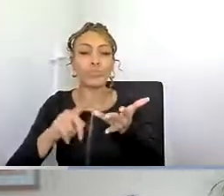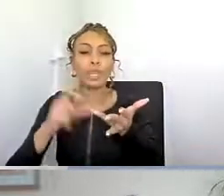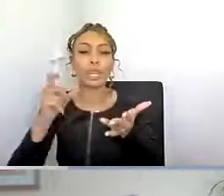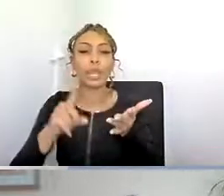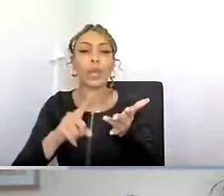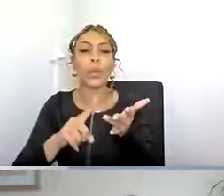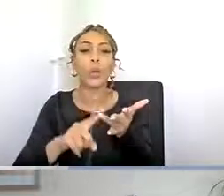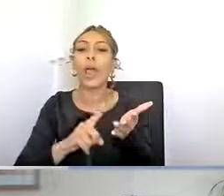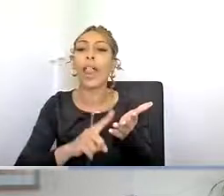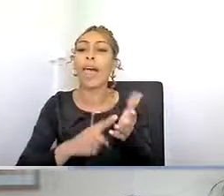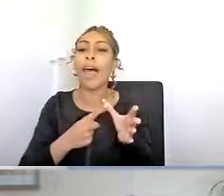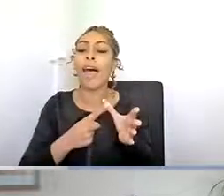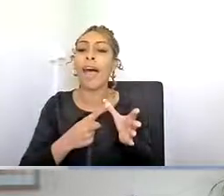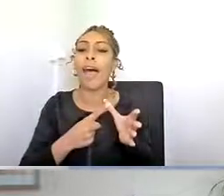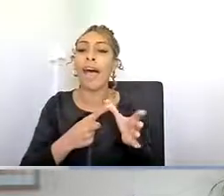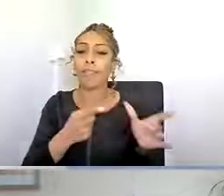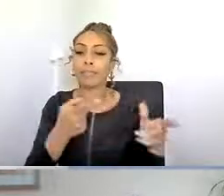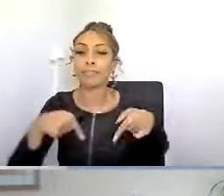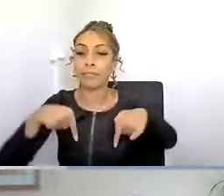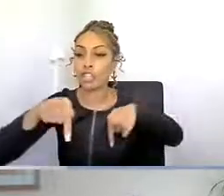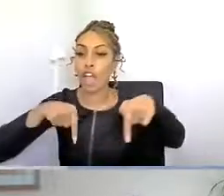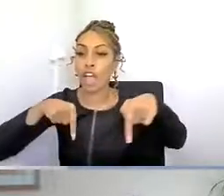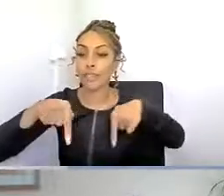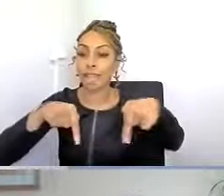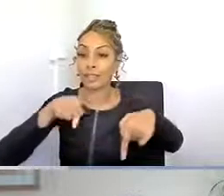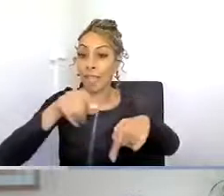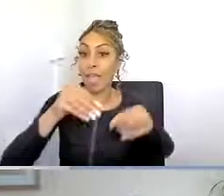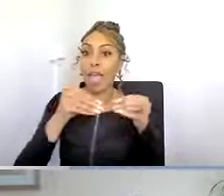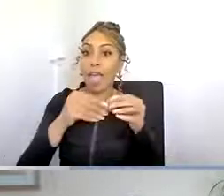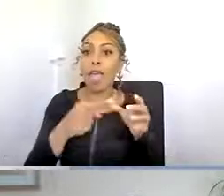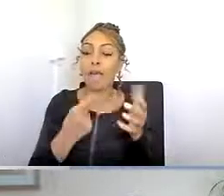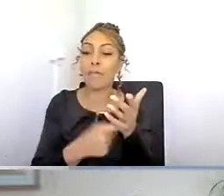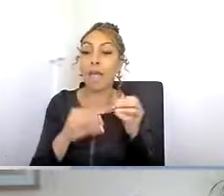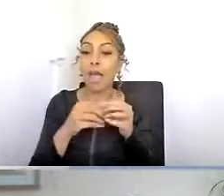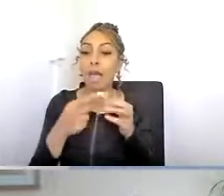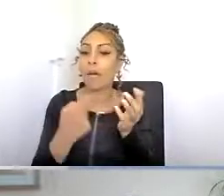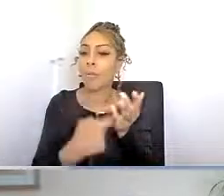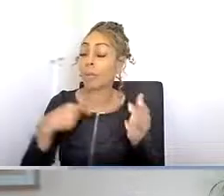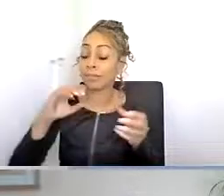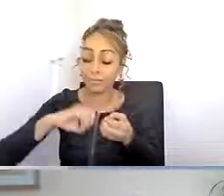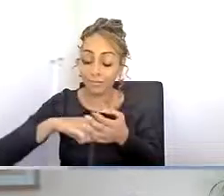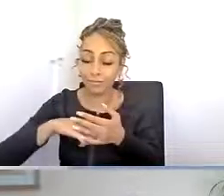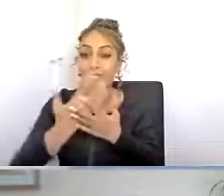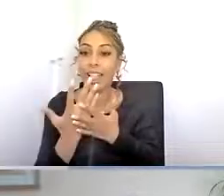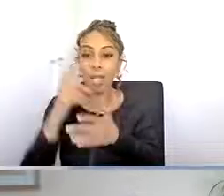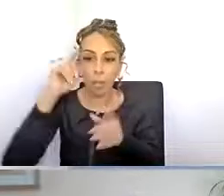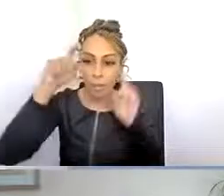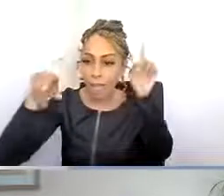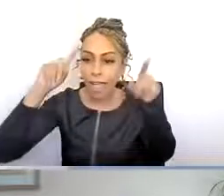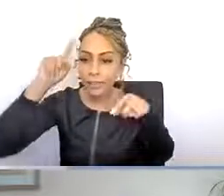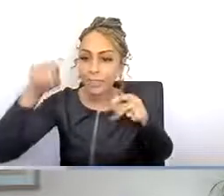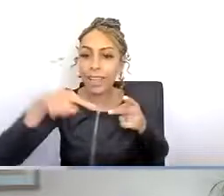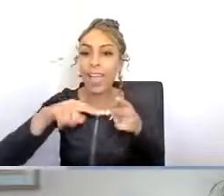Kalinsky, director of Barber. And we developed this idea of taking